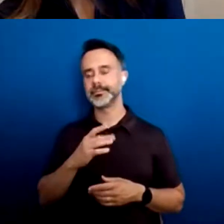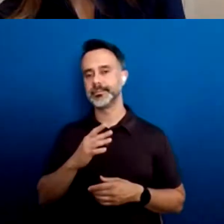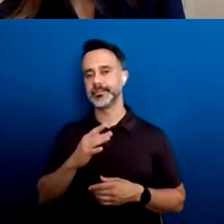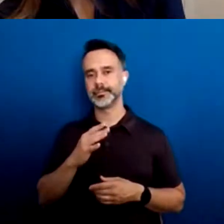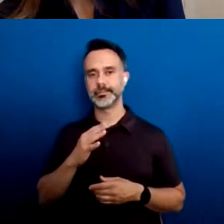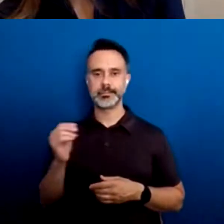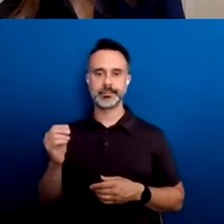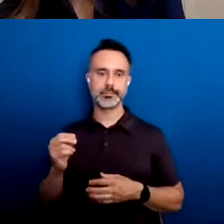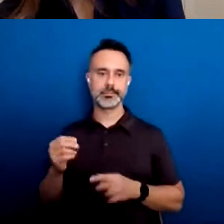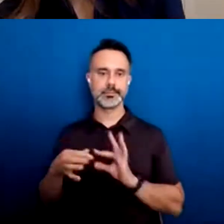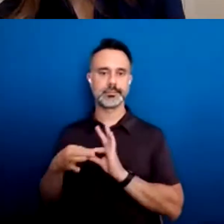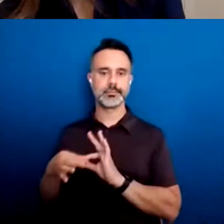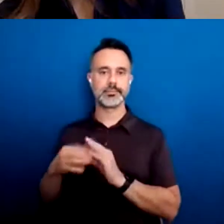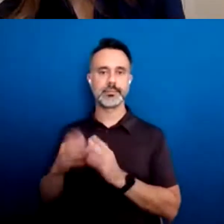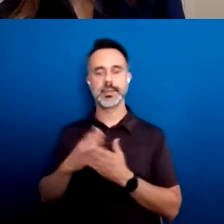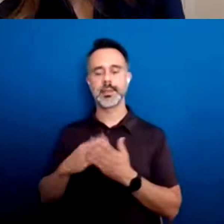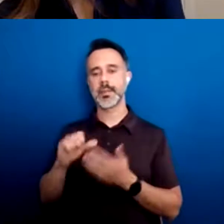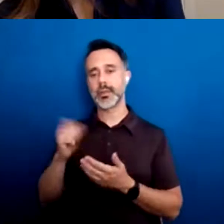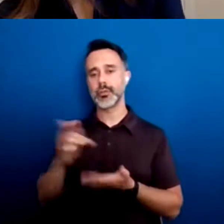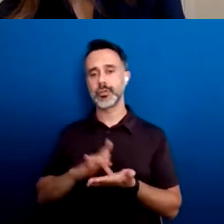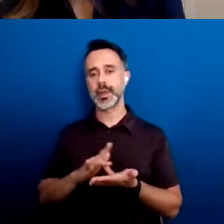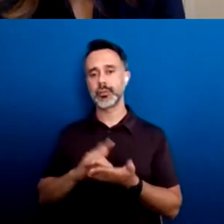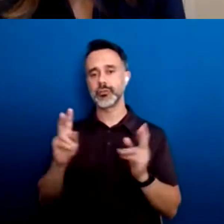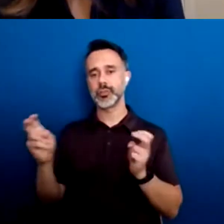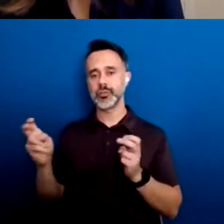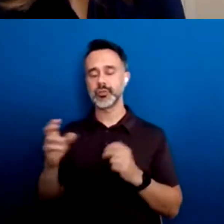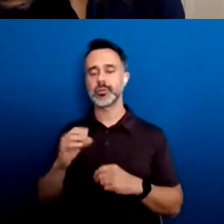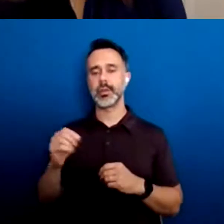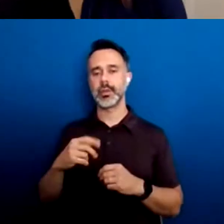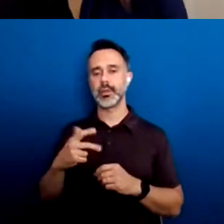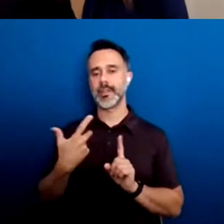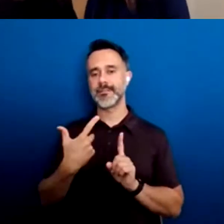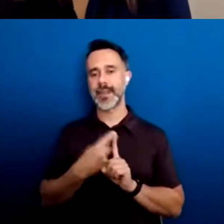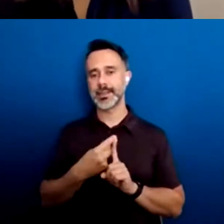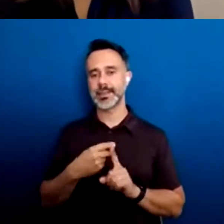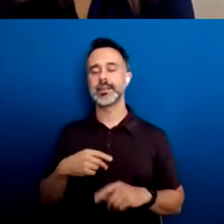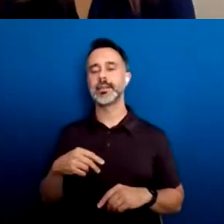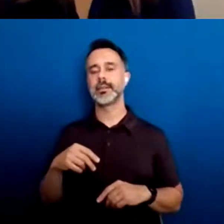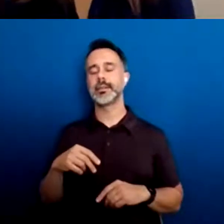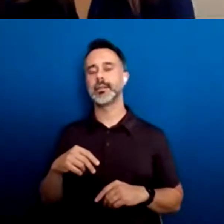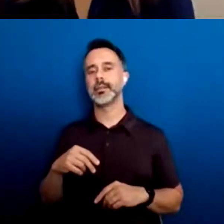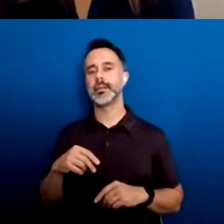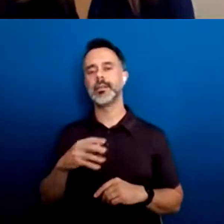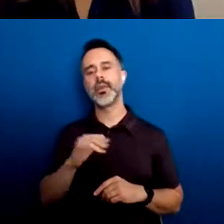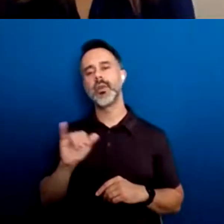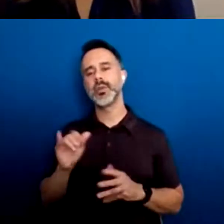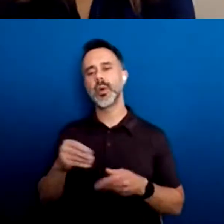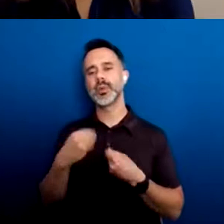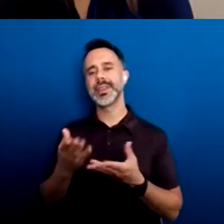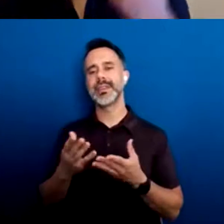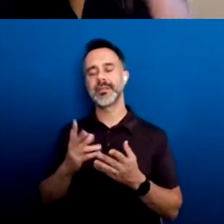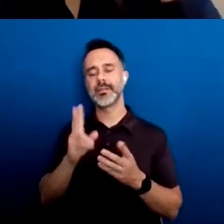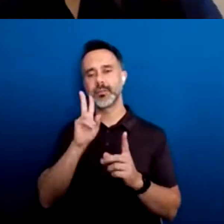the more medical issues of vaccine, and also to give people a little bit of a perspective as to what's